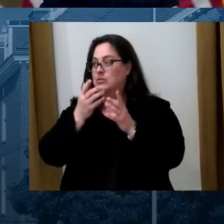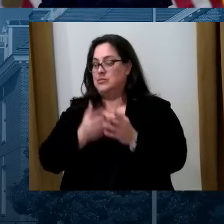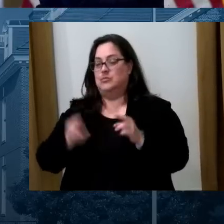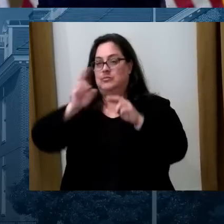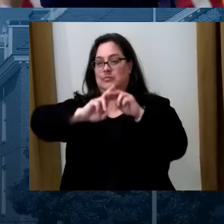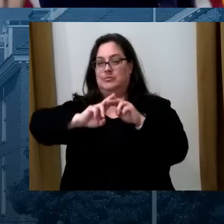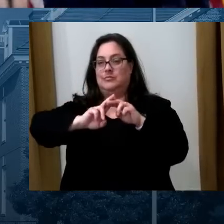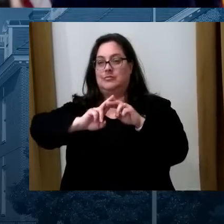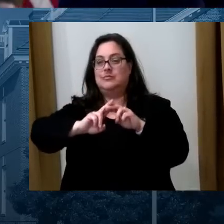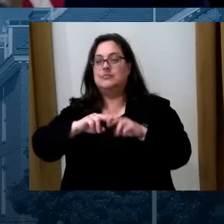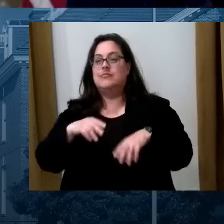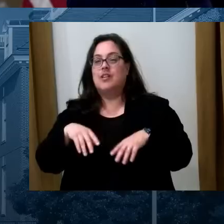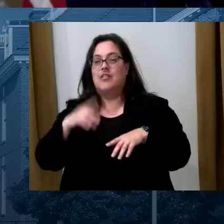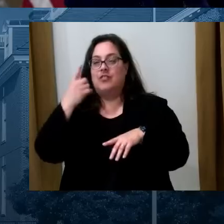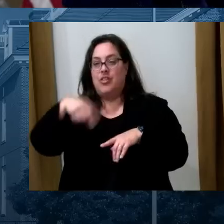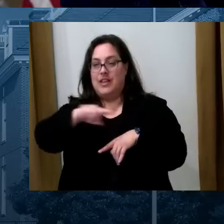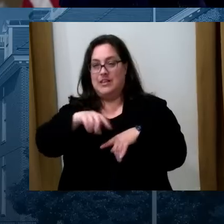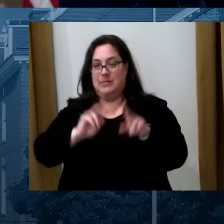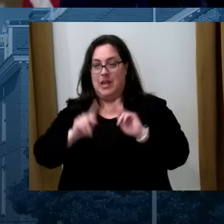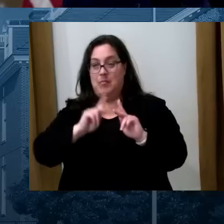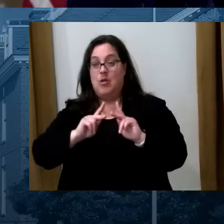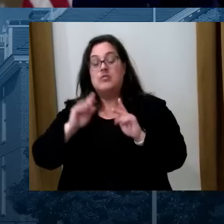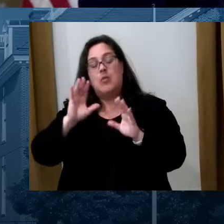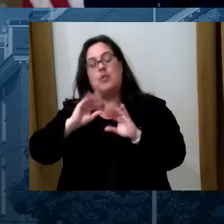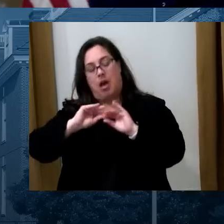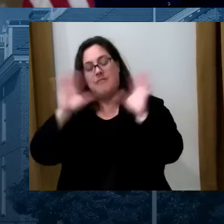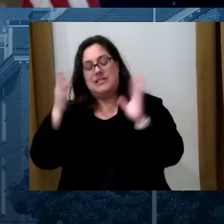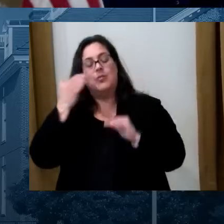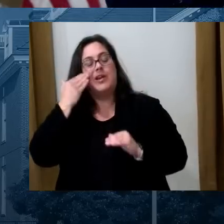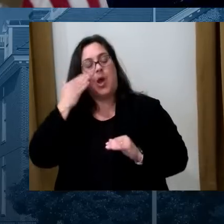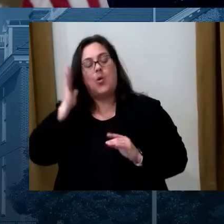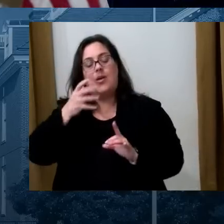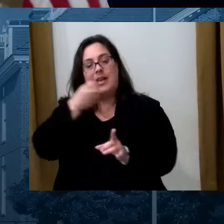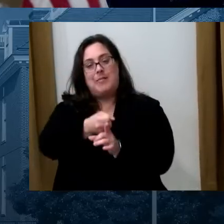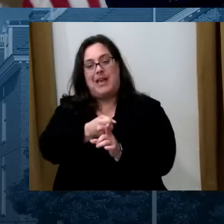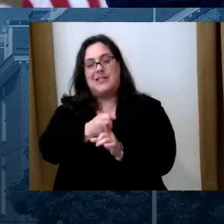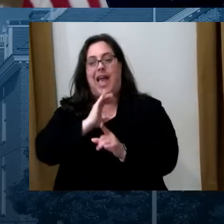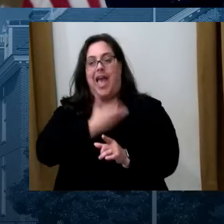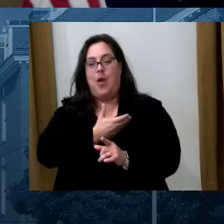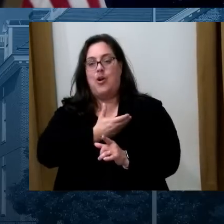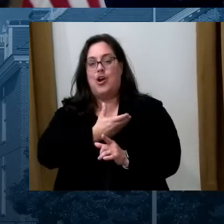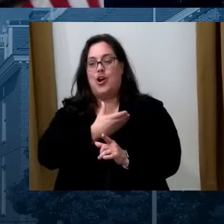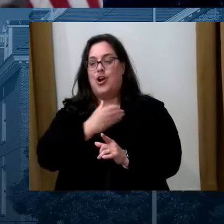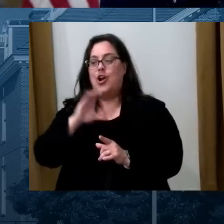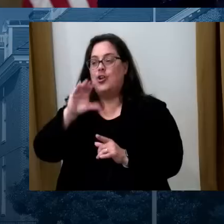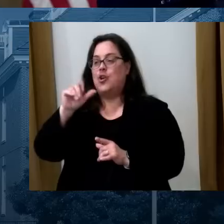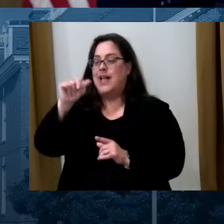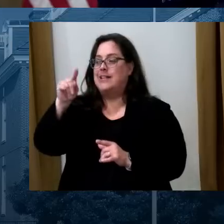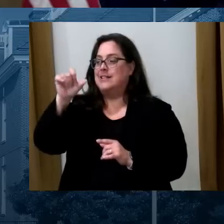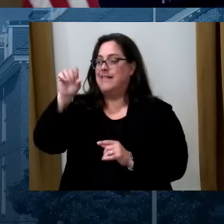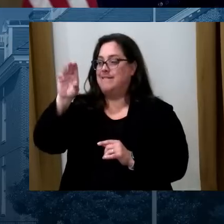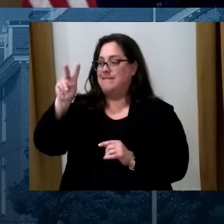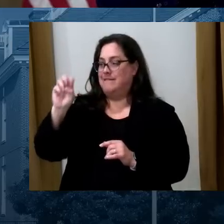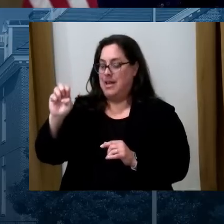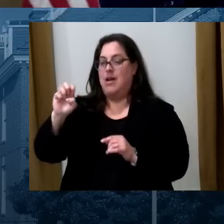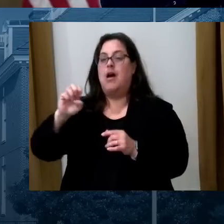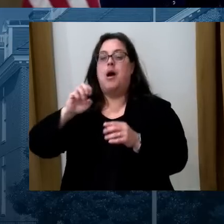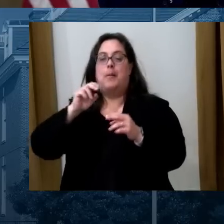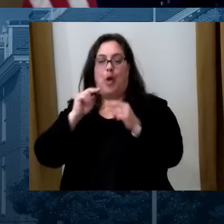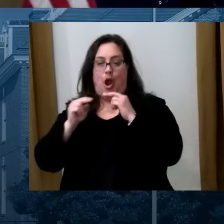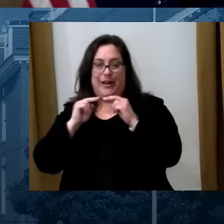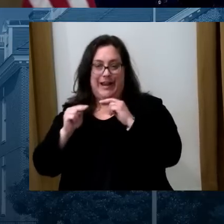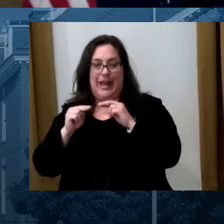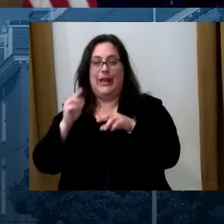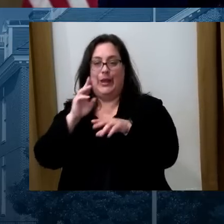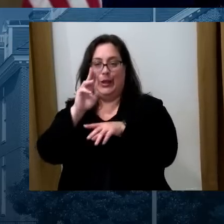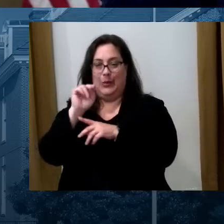those individuals. Obviously, we know that that has an impact on our collectively bargaining units, it will raise their floor when they come